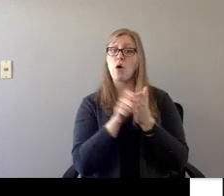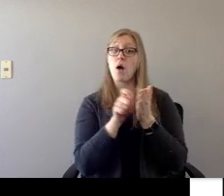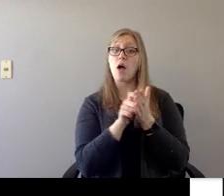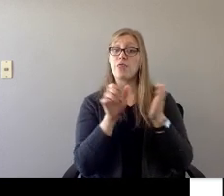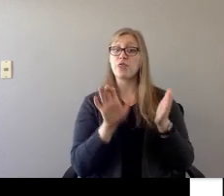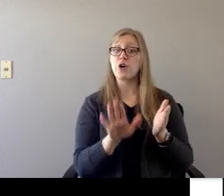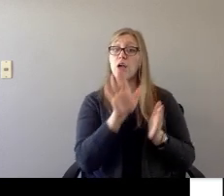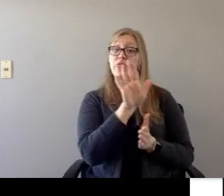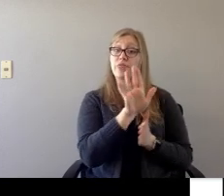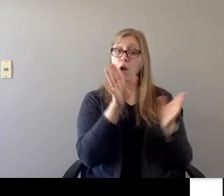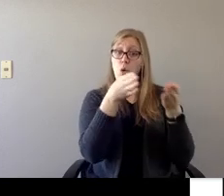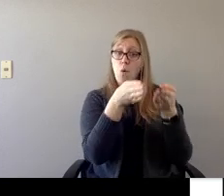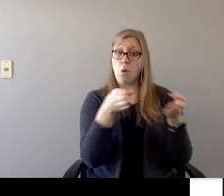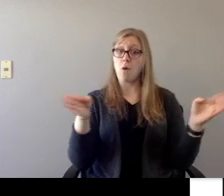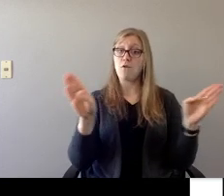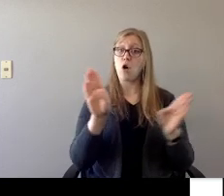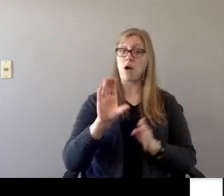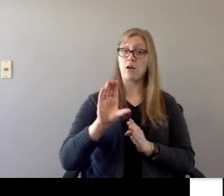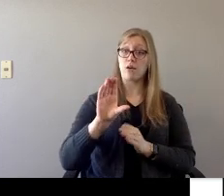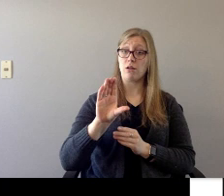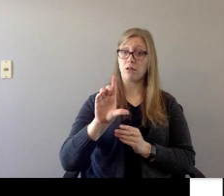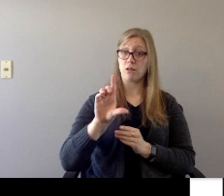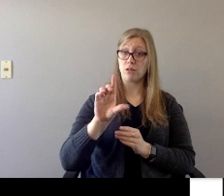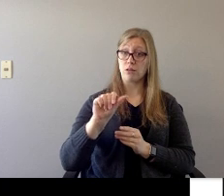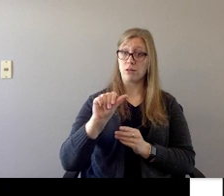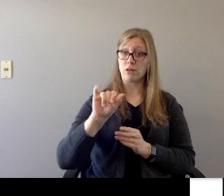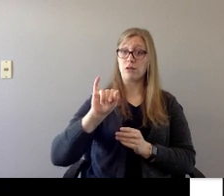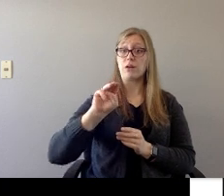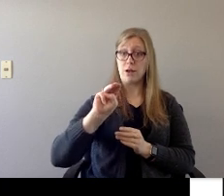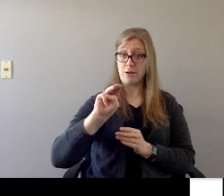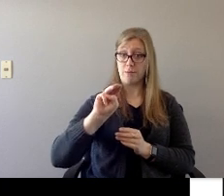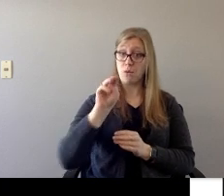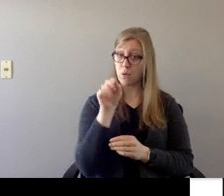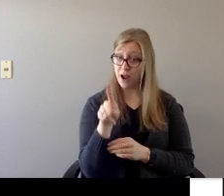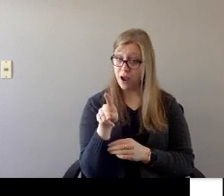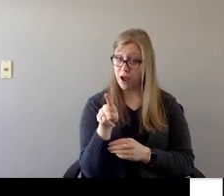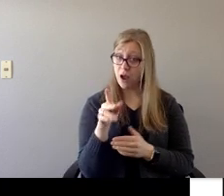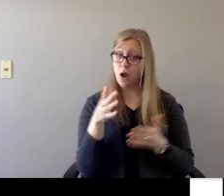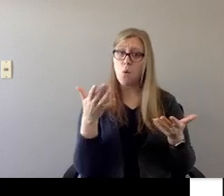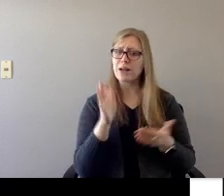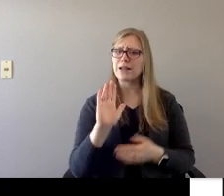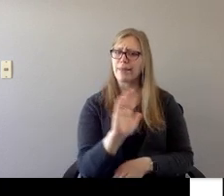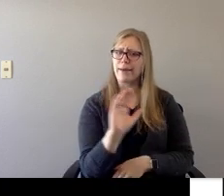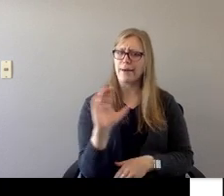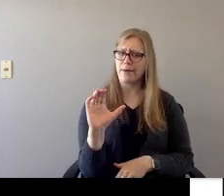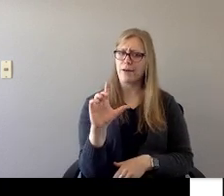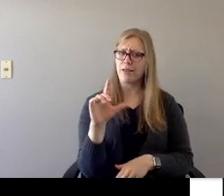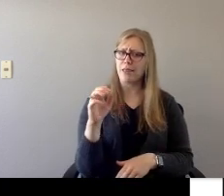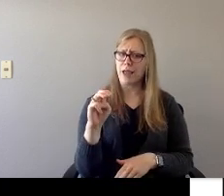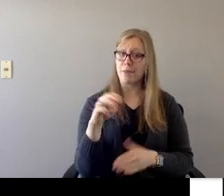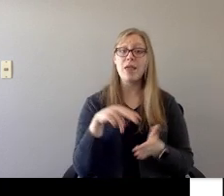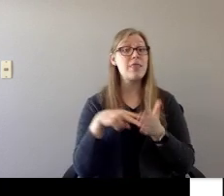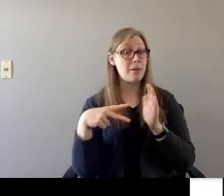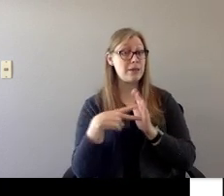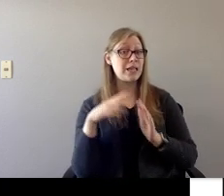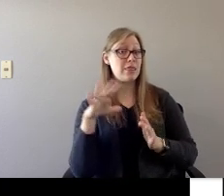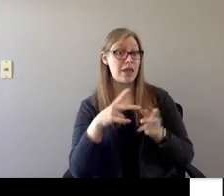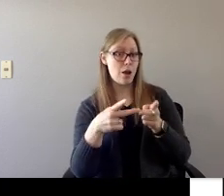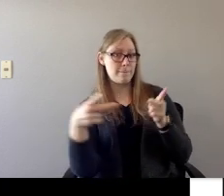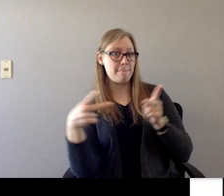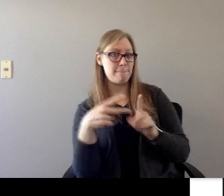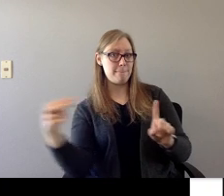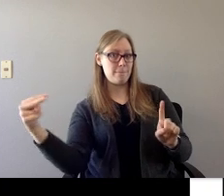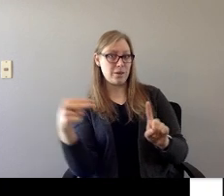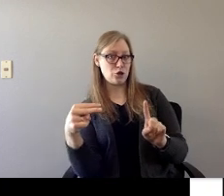author's overall claim. Okay? What is the author's claim? Remember, taking a position on an